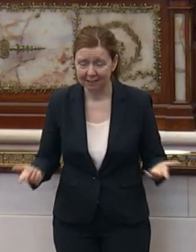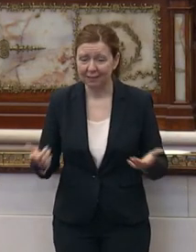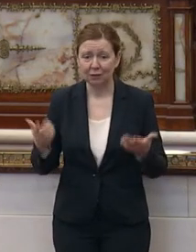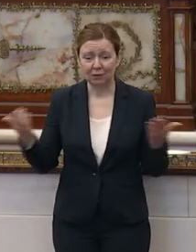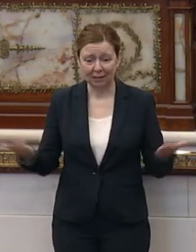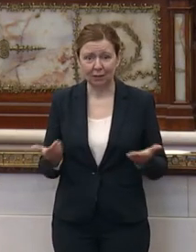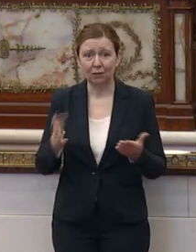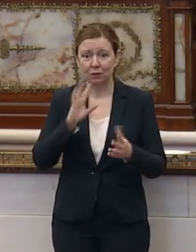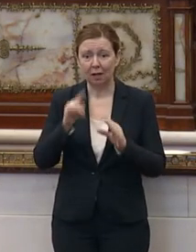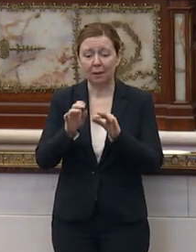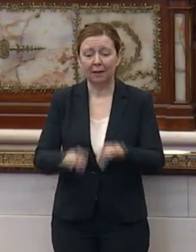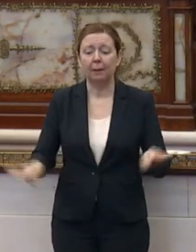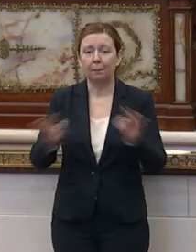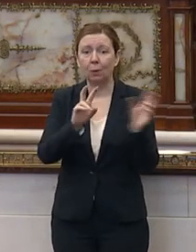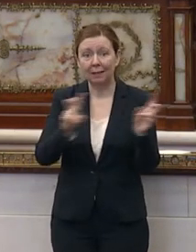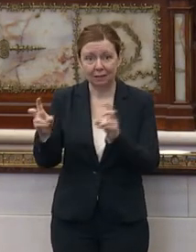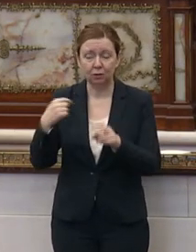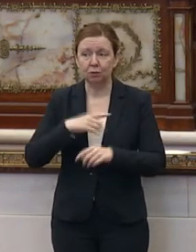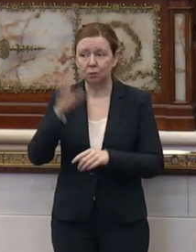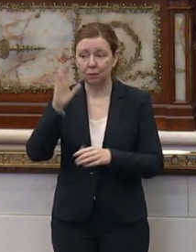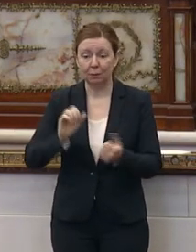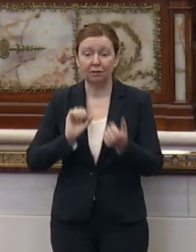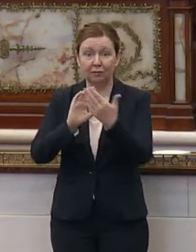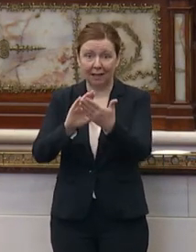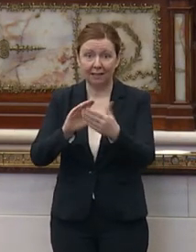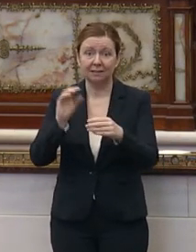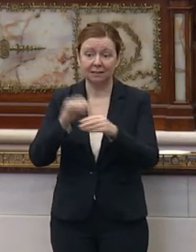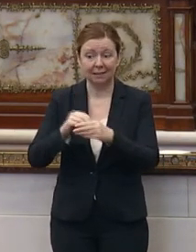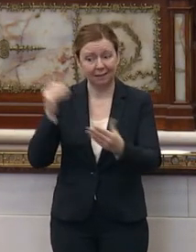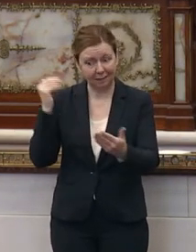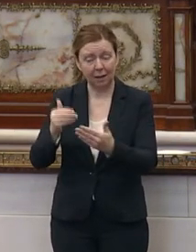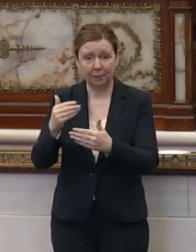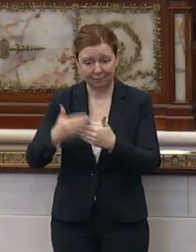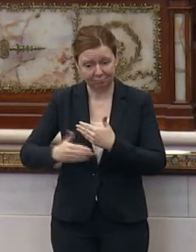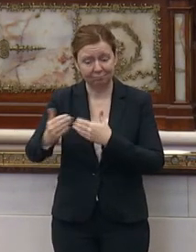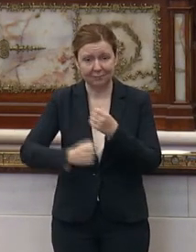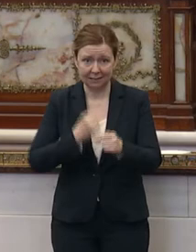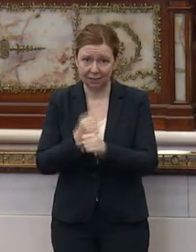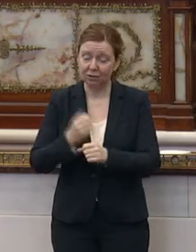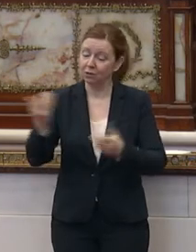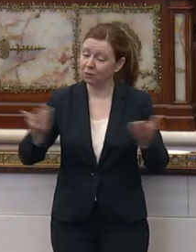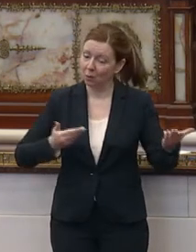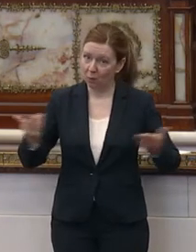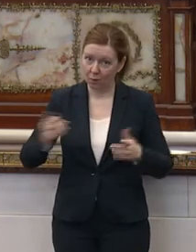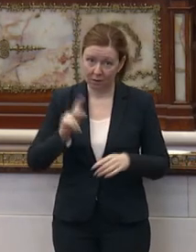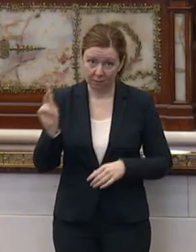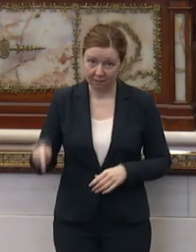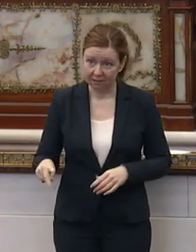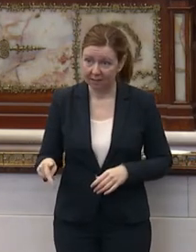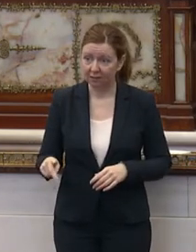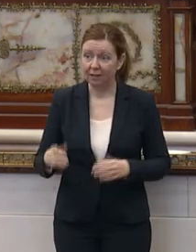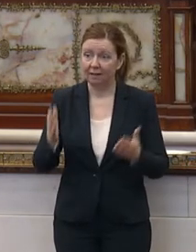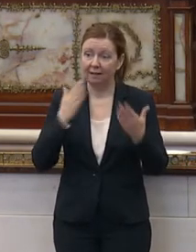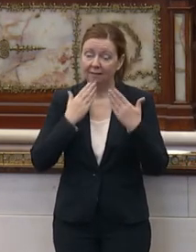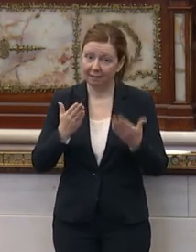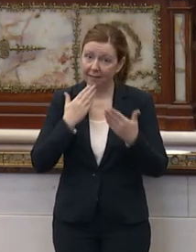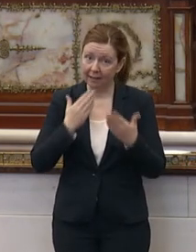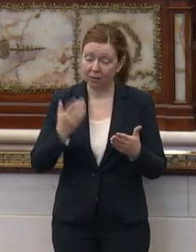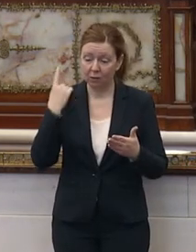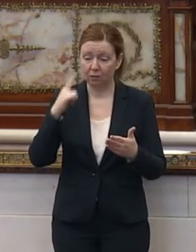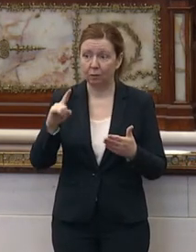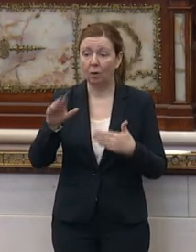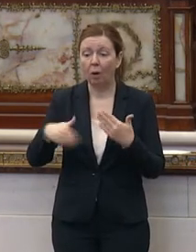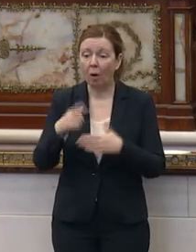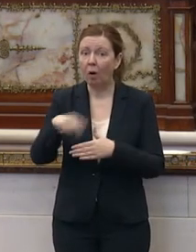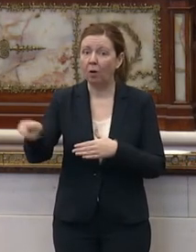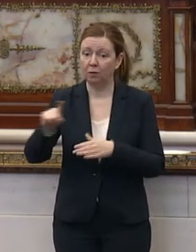important issues we will face in the coming years. So welcome to Philadelphia, and thank you for